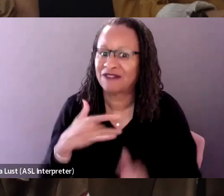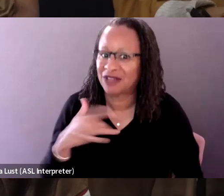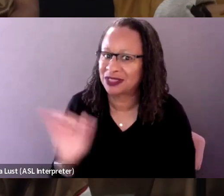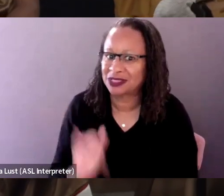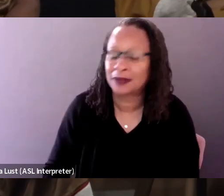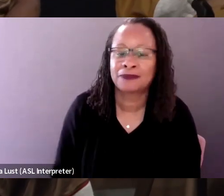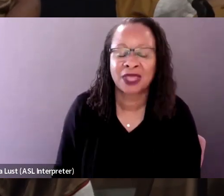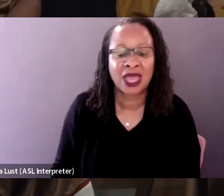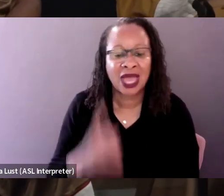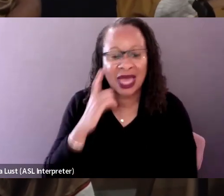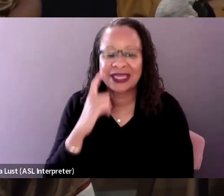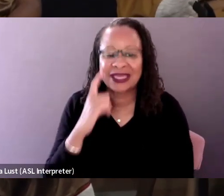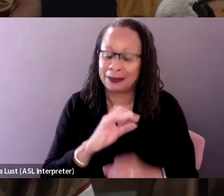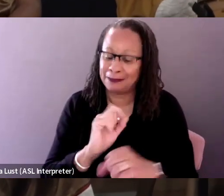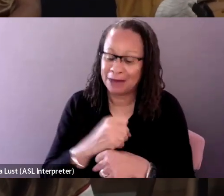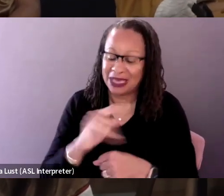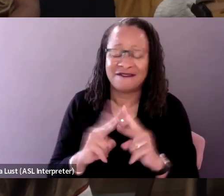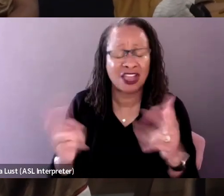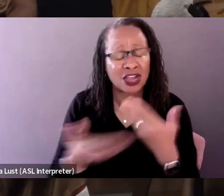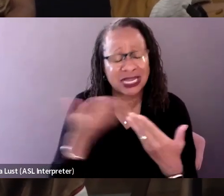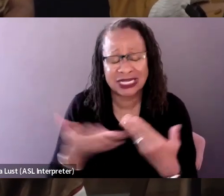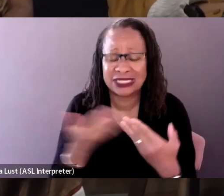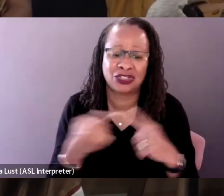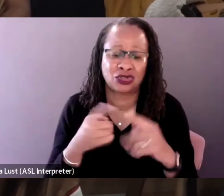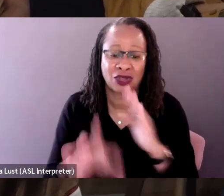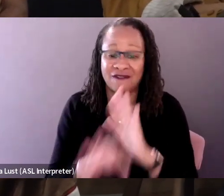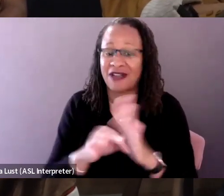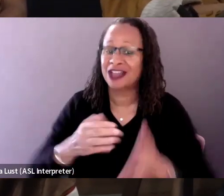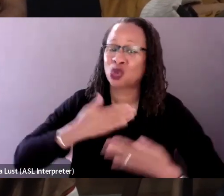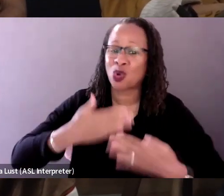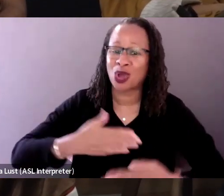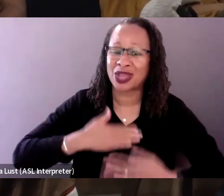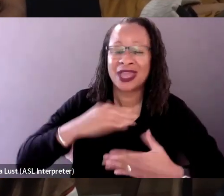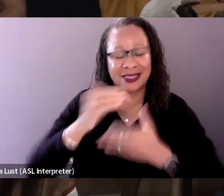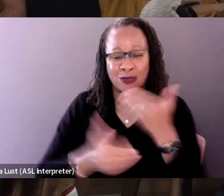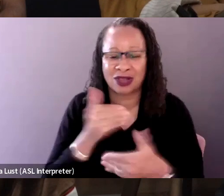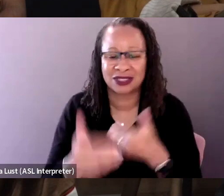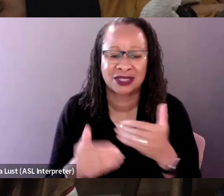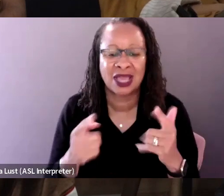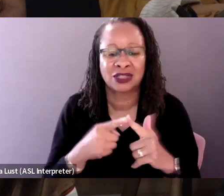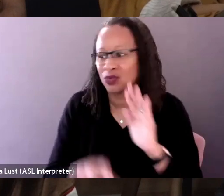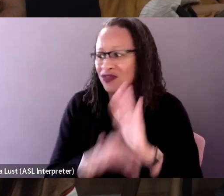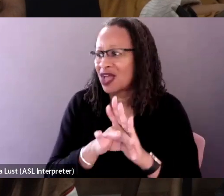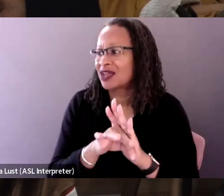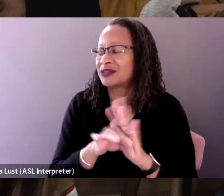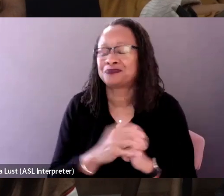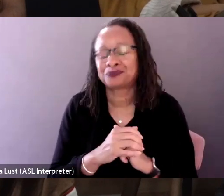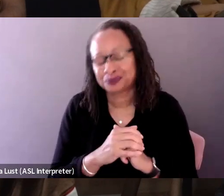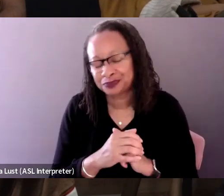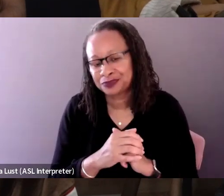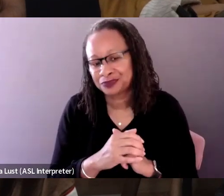made it really easy to find joy in the process, to find what